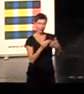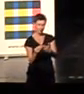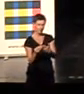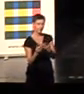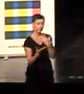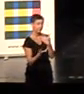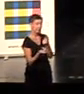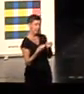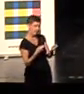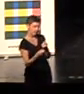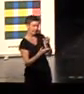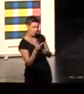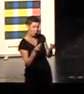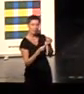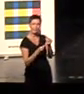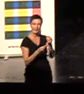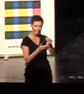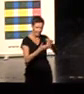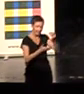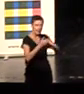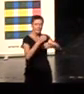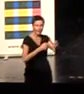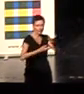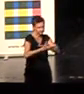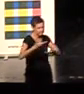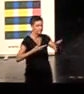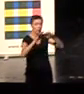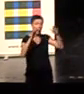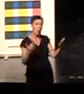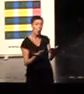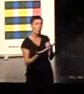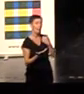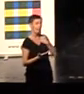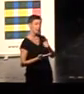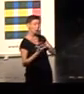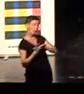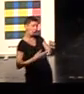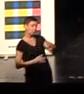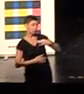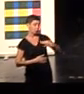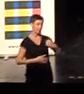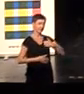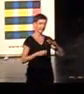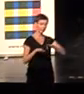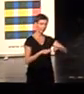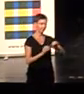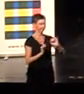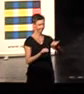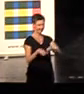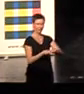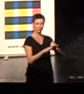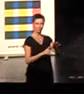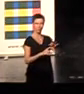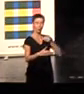economy and finance becomes global wat democracy culture and représentations dream een nationaal